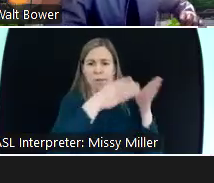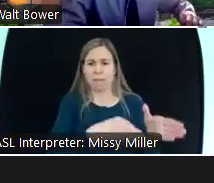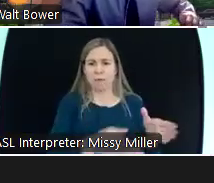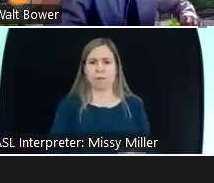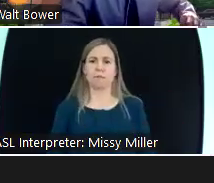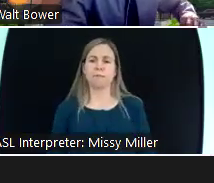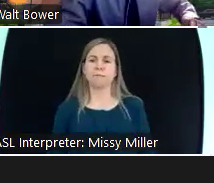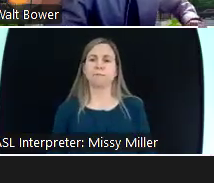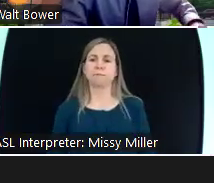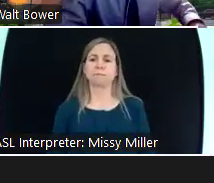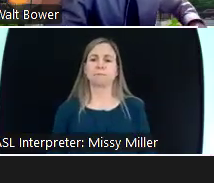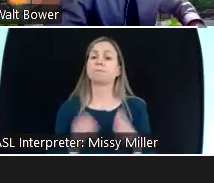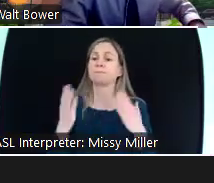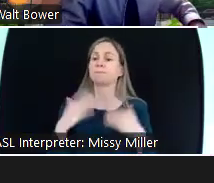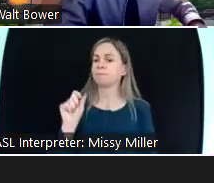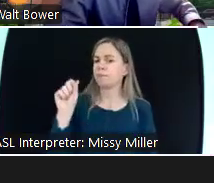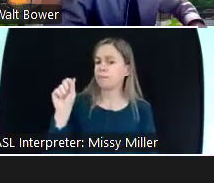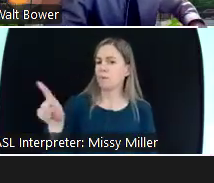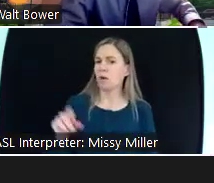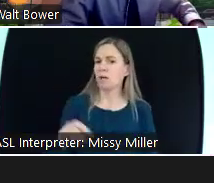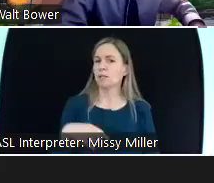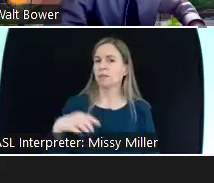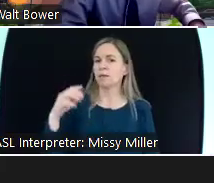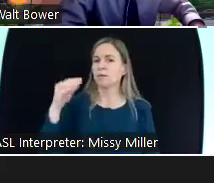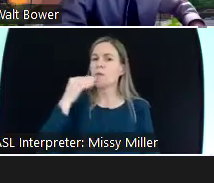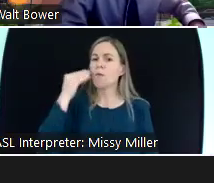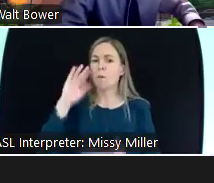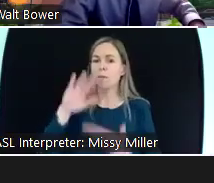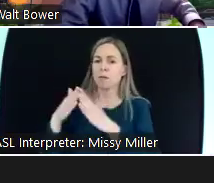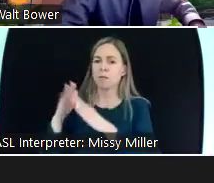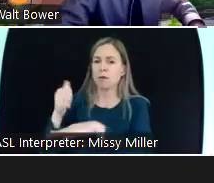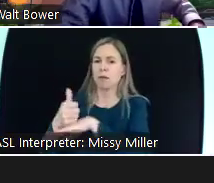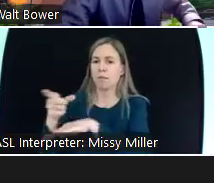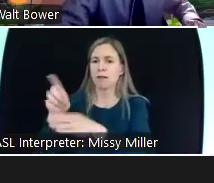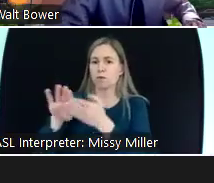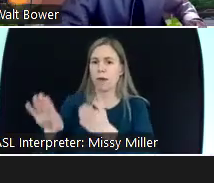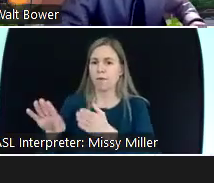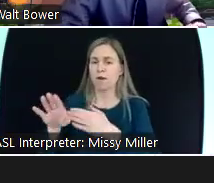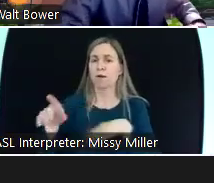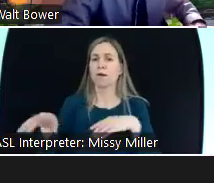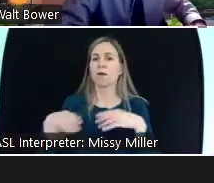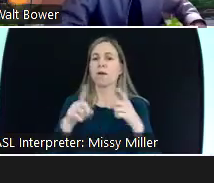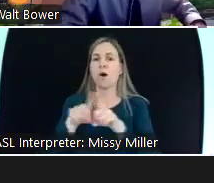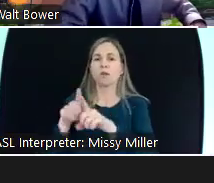This question is, does the home and community-based waiver also cover those who may be in a facility for a